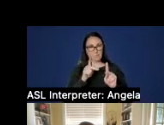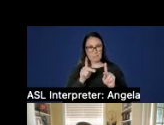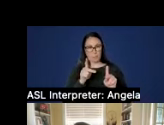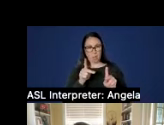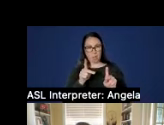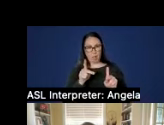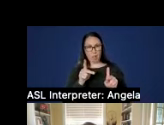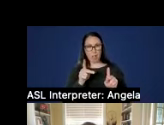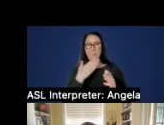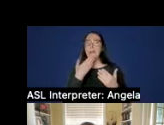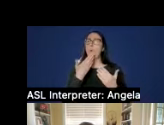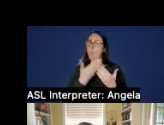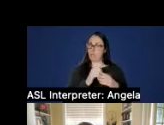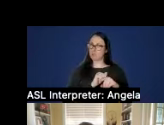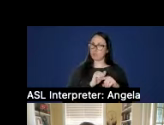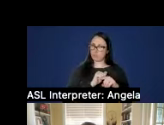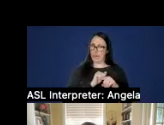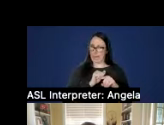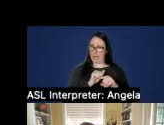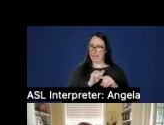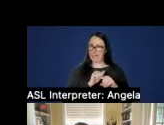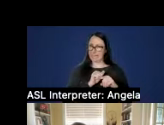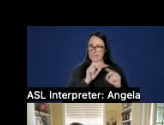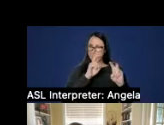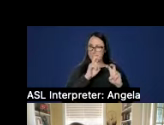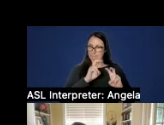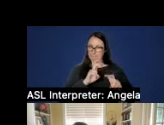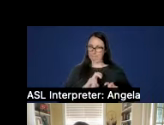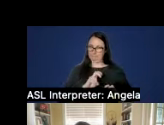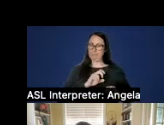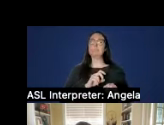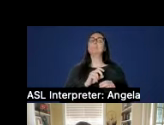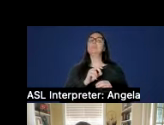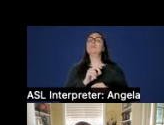are well trained in forensic exam. We have 29 say that they're